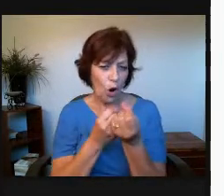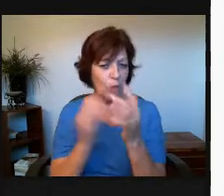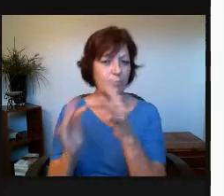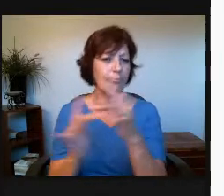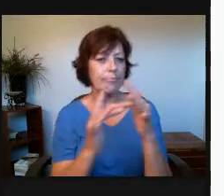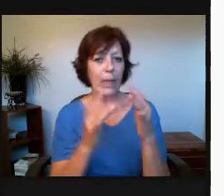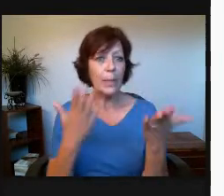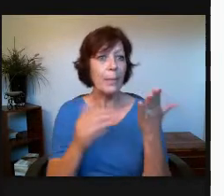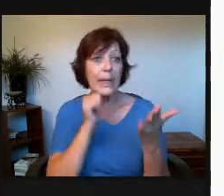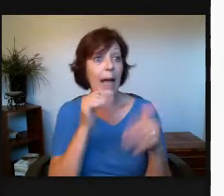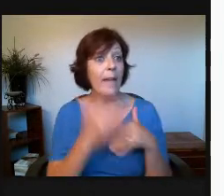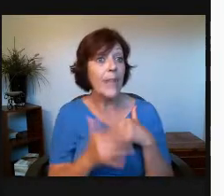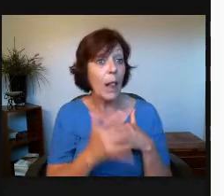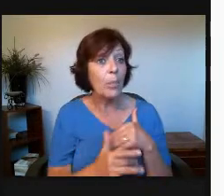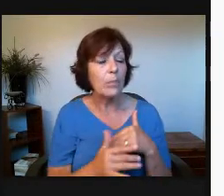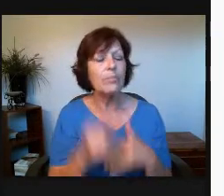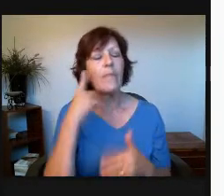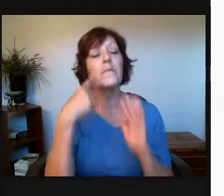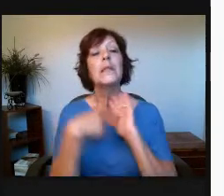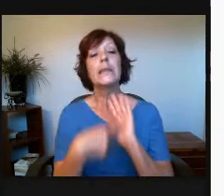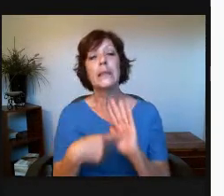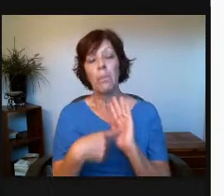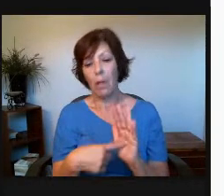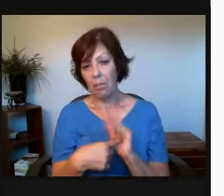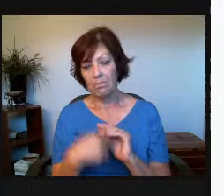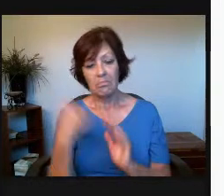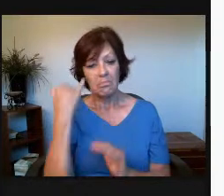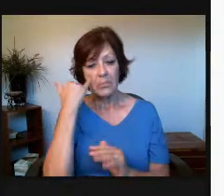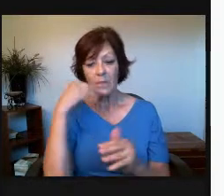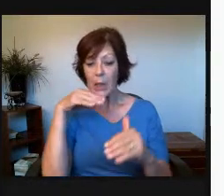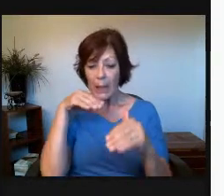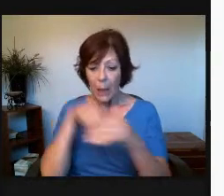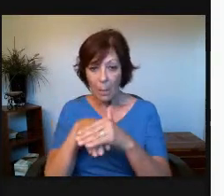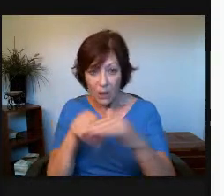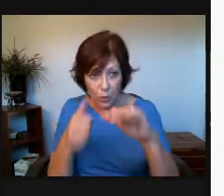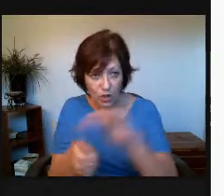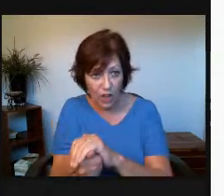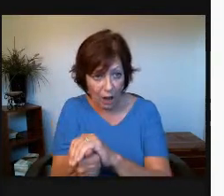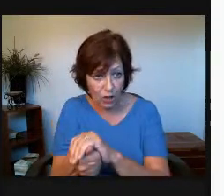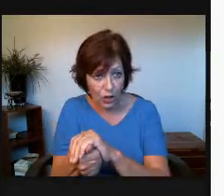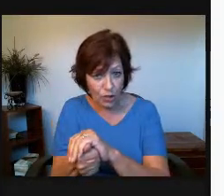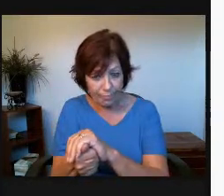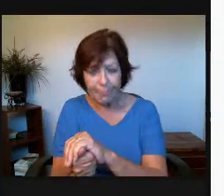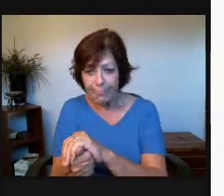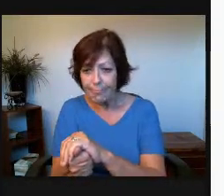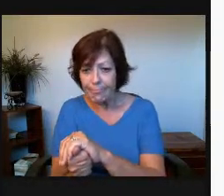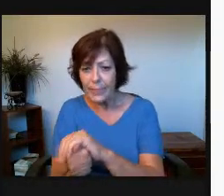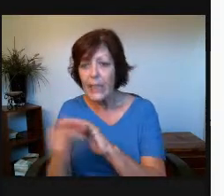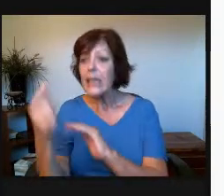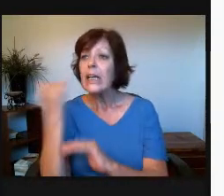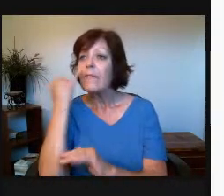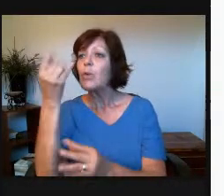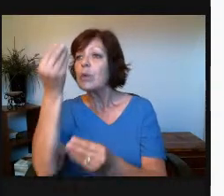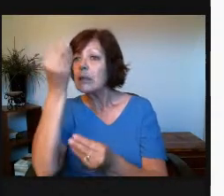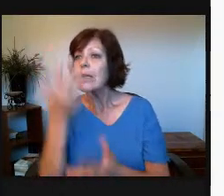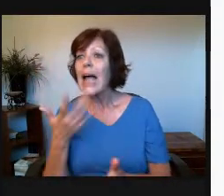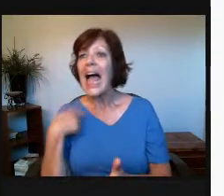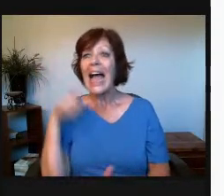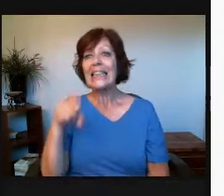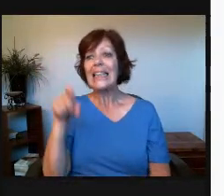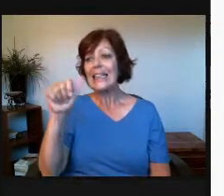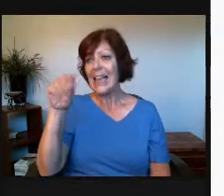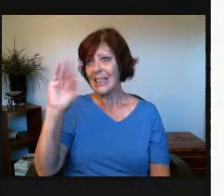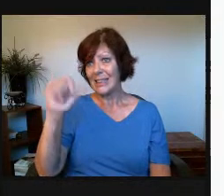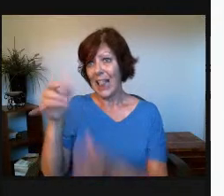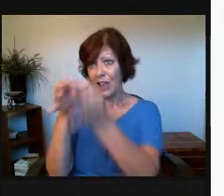be available. For example, if you come into a shelter, of course, if you tell us you would like an ASL